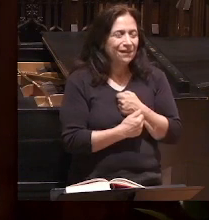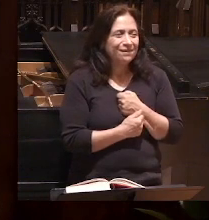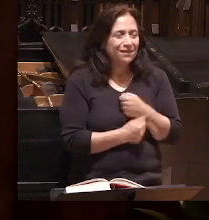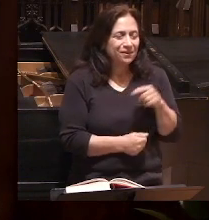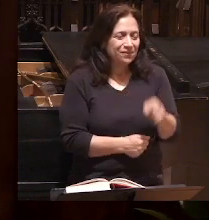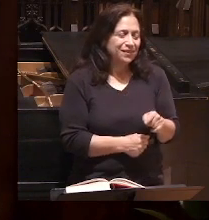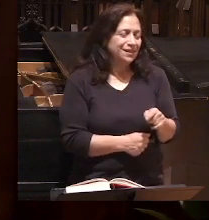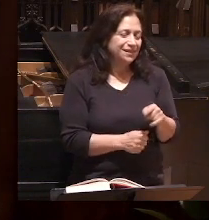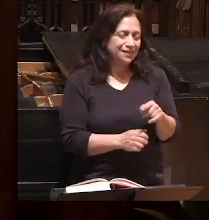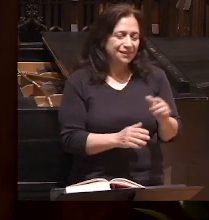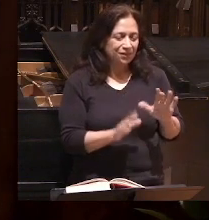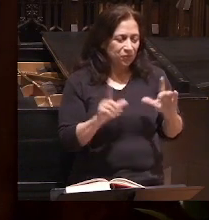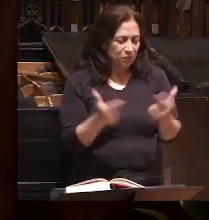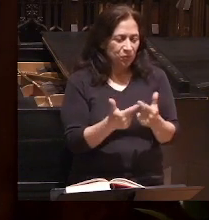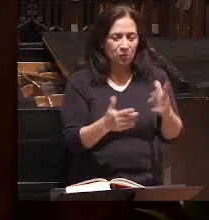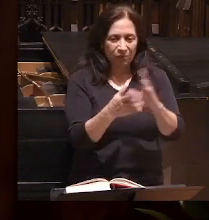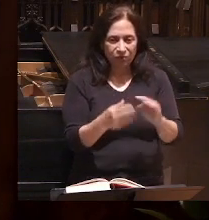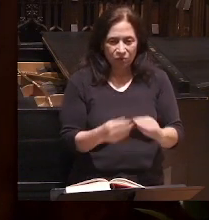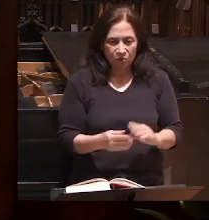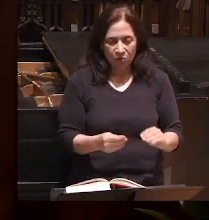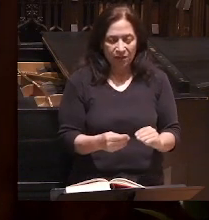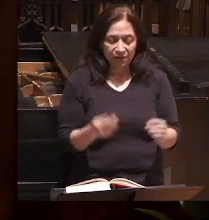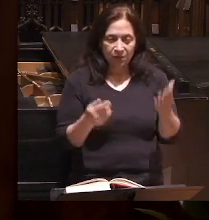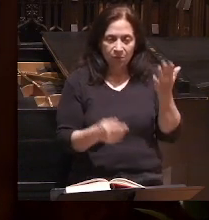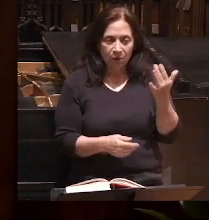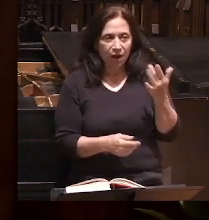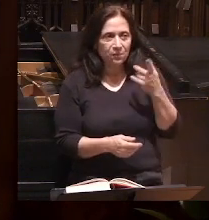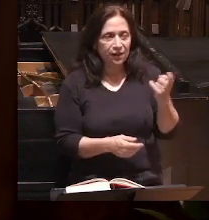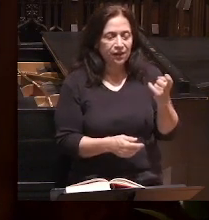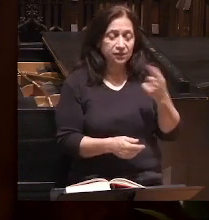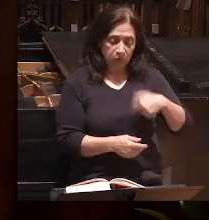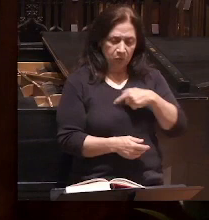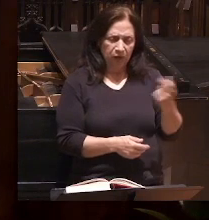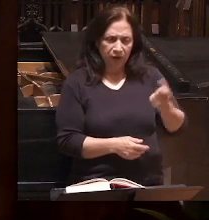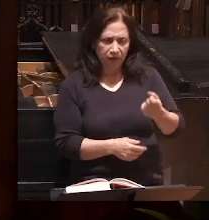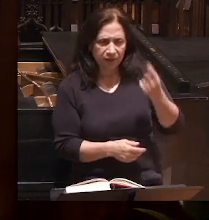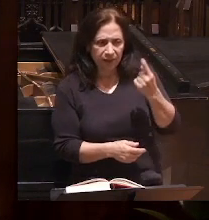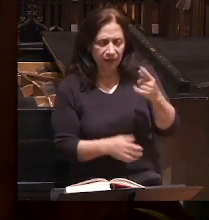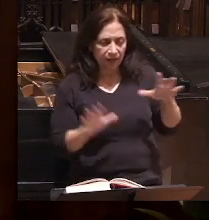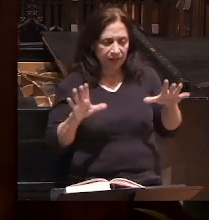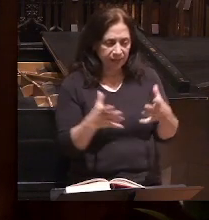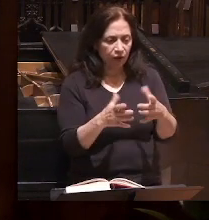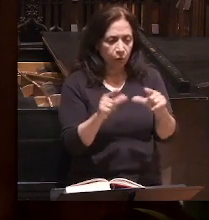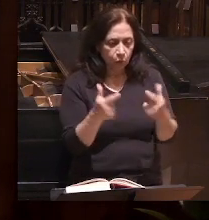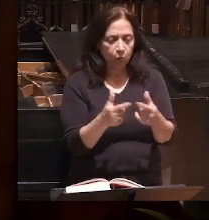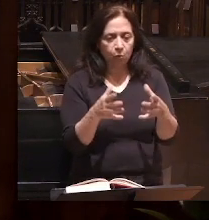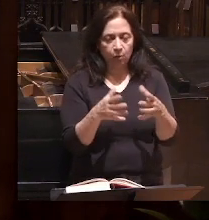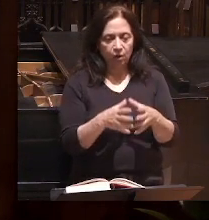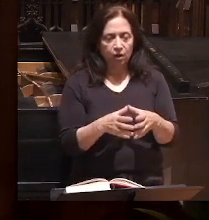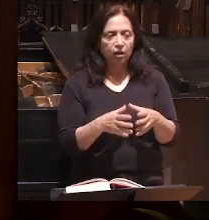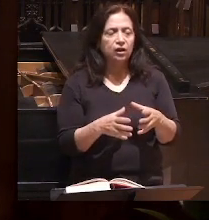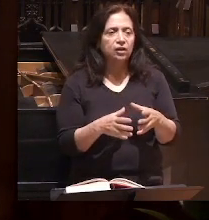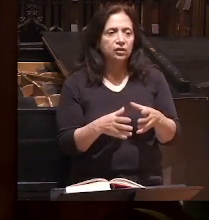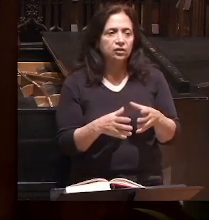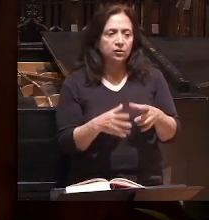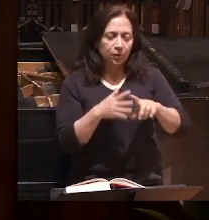this collection of post-resurrection stories is that when we understand them as a collection, we